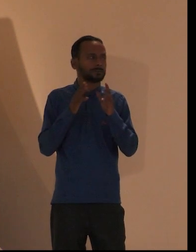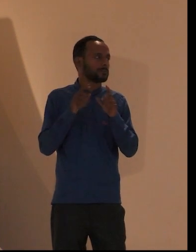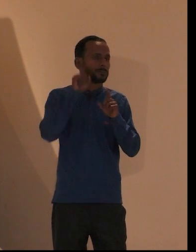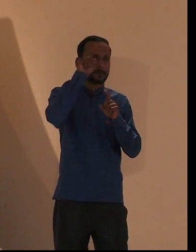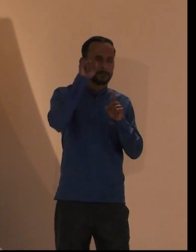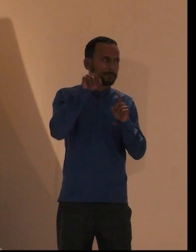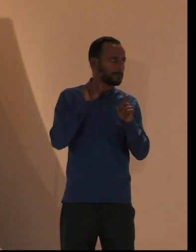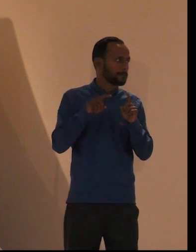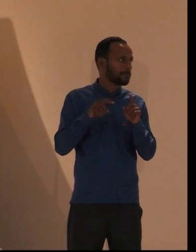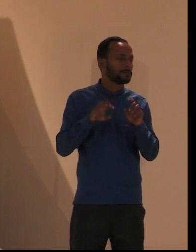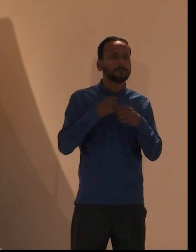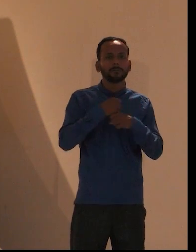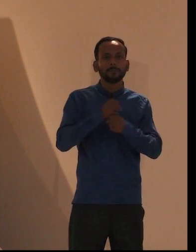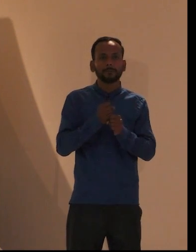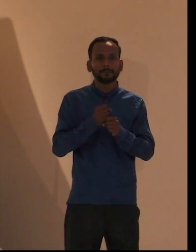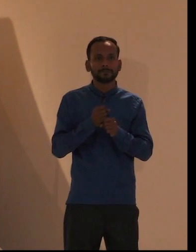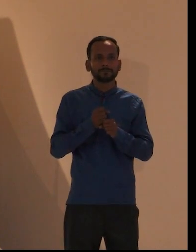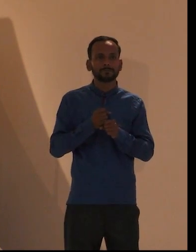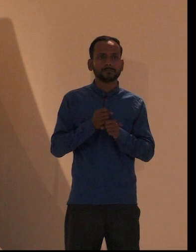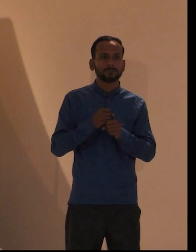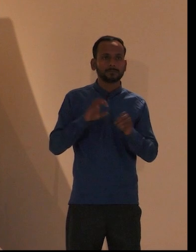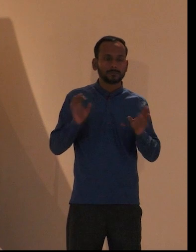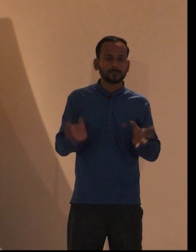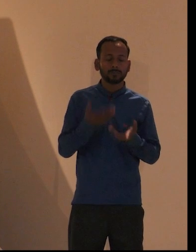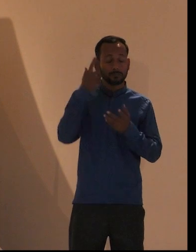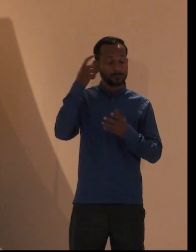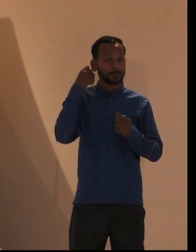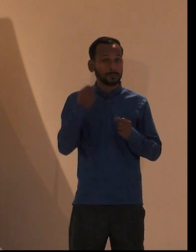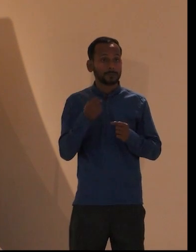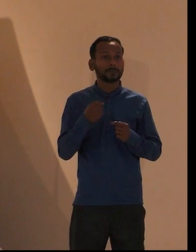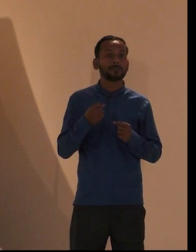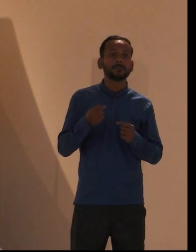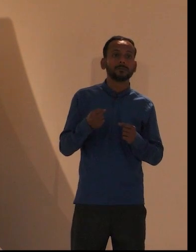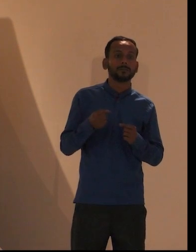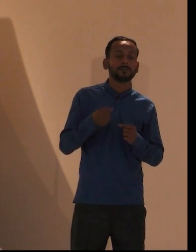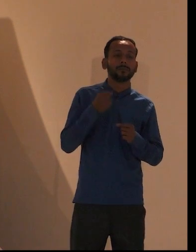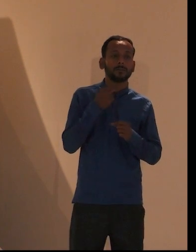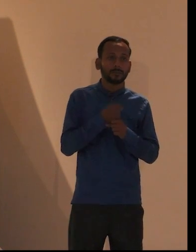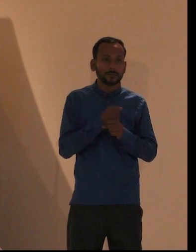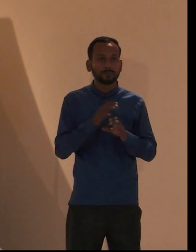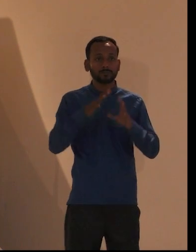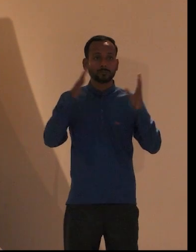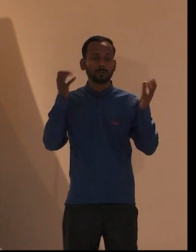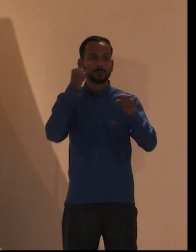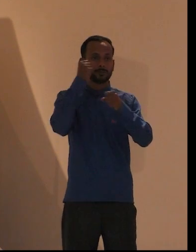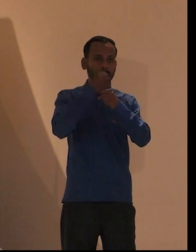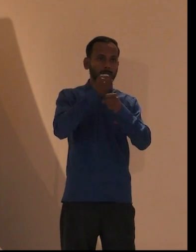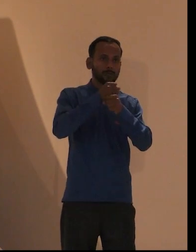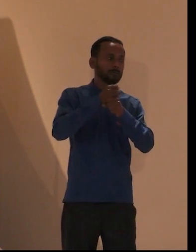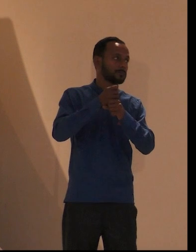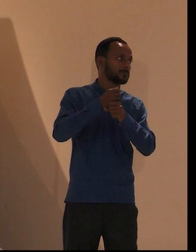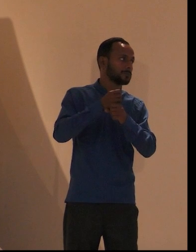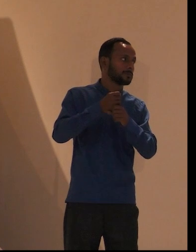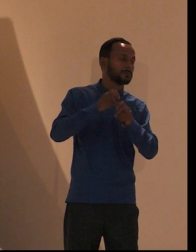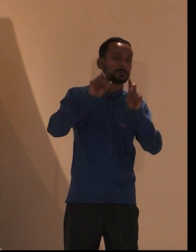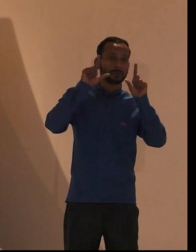this point about curation. We should remember that we are a large government-funded museum. So our case